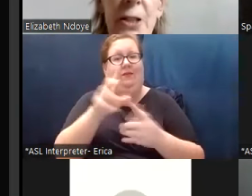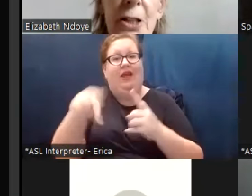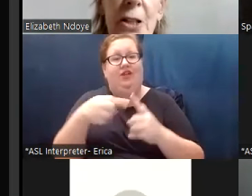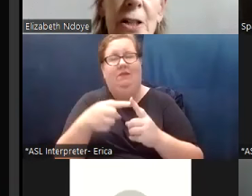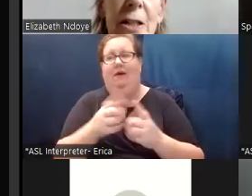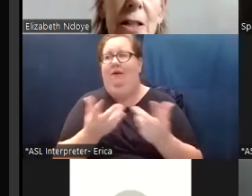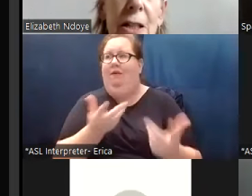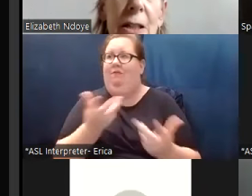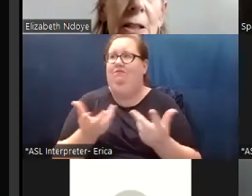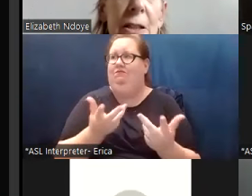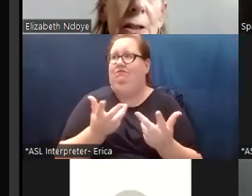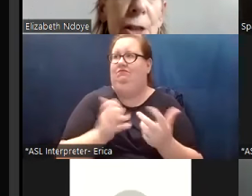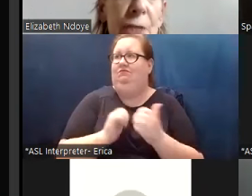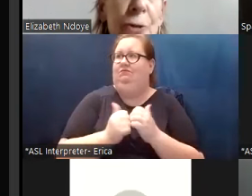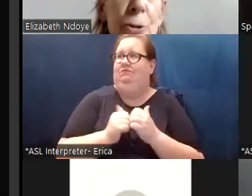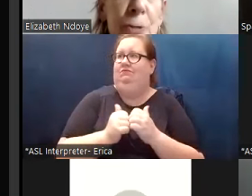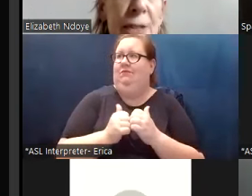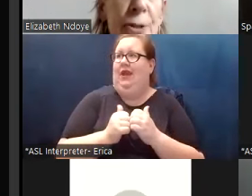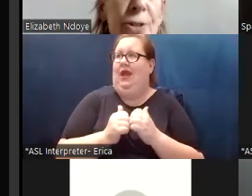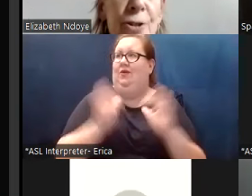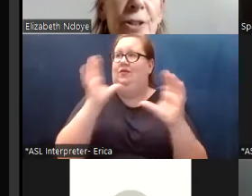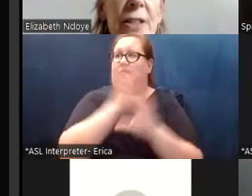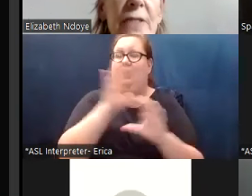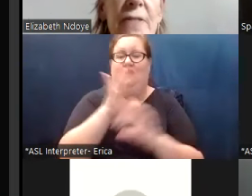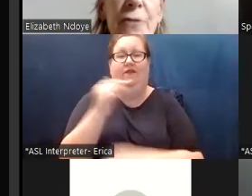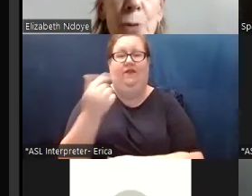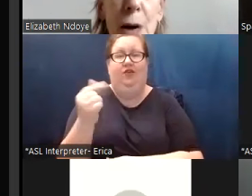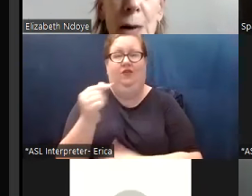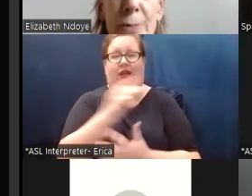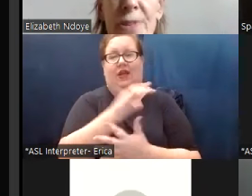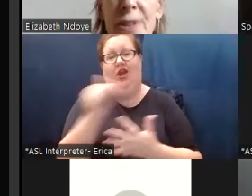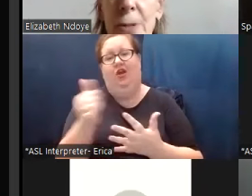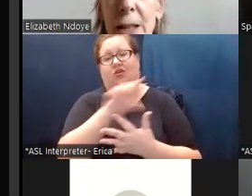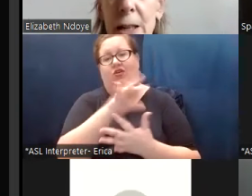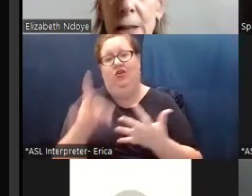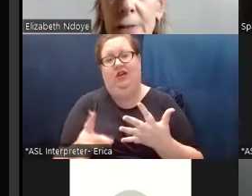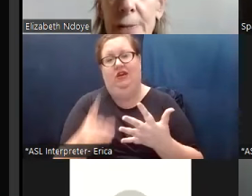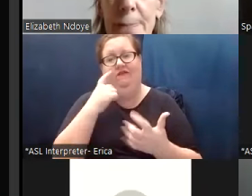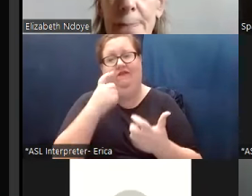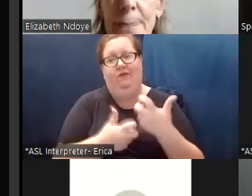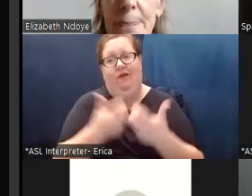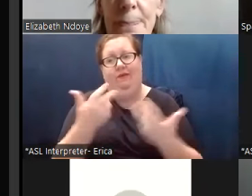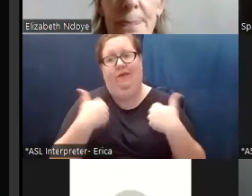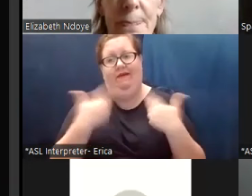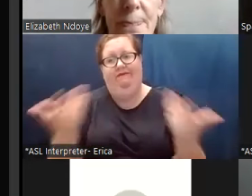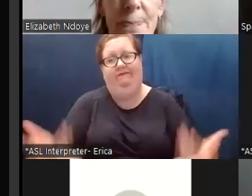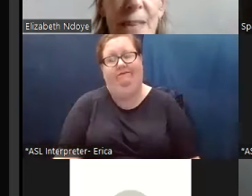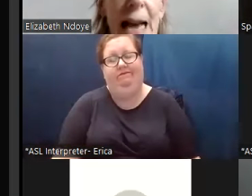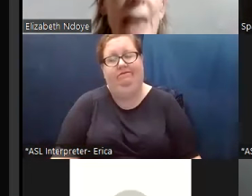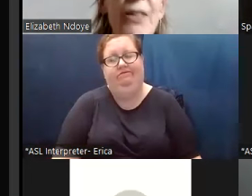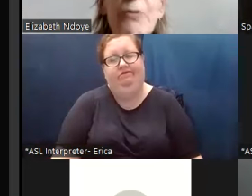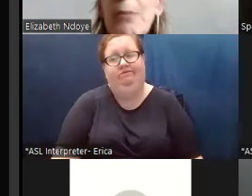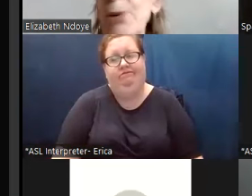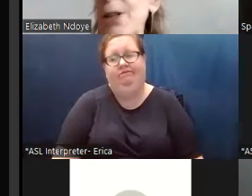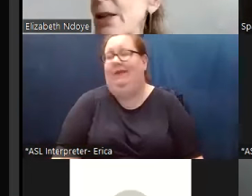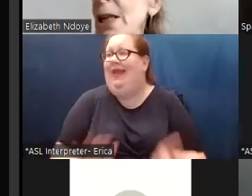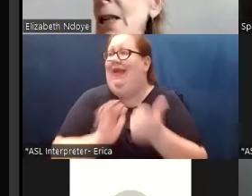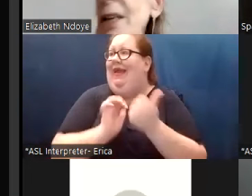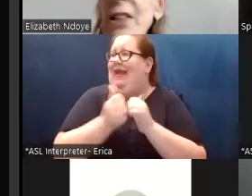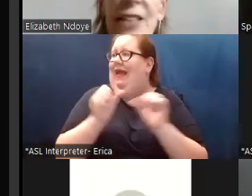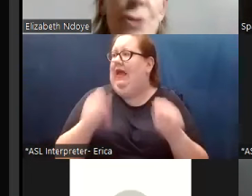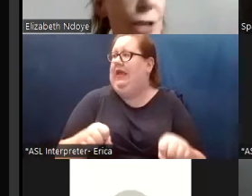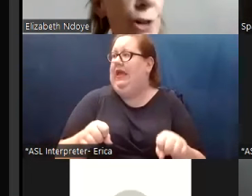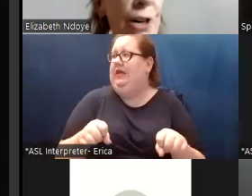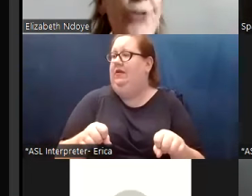to look for green alternatives for problems that we have. How can we put